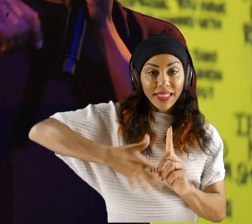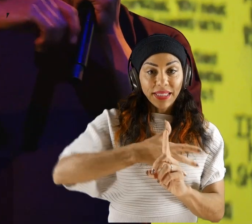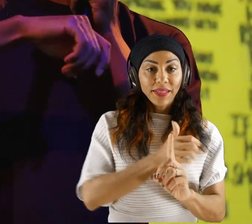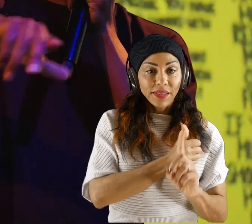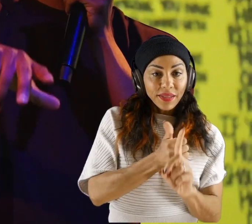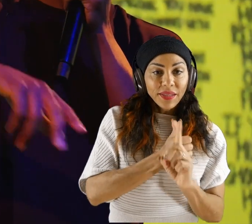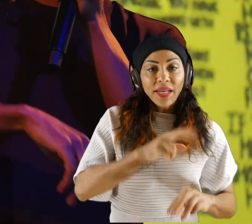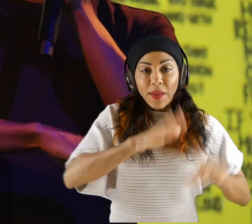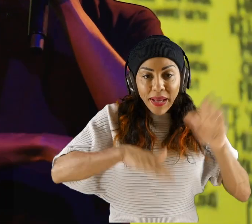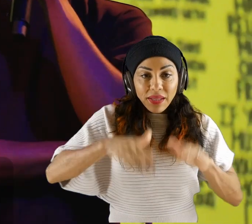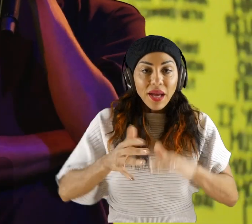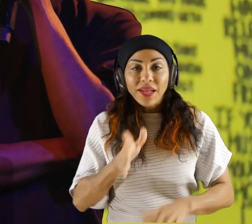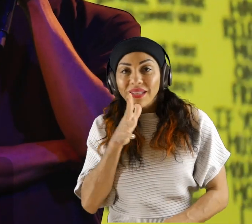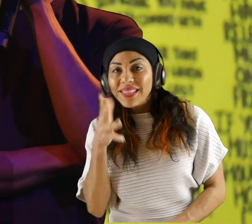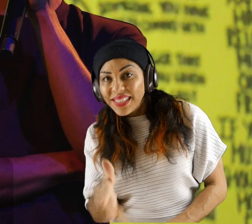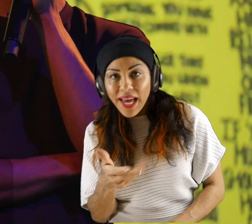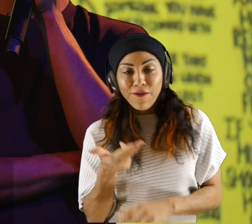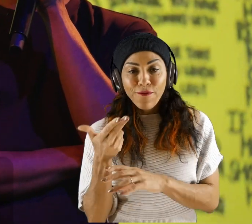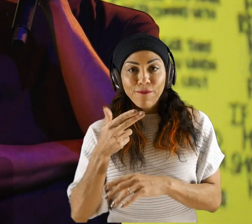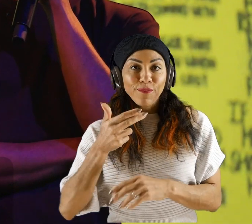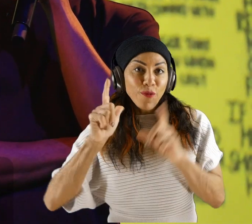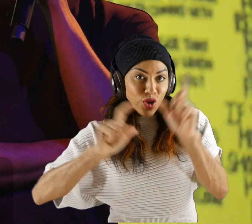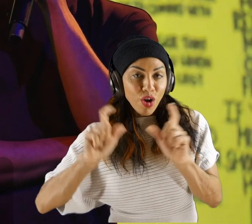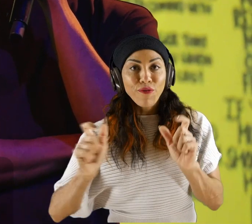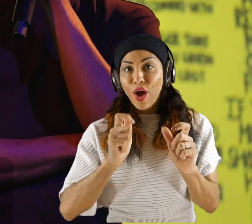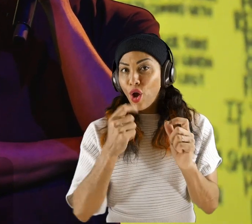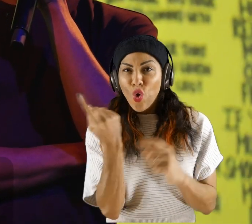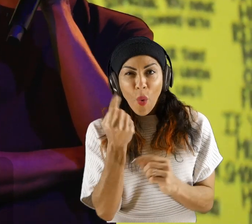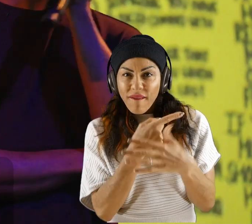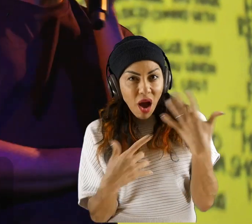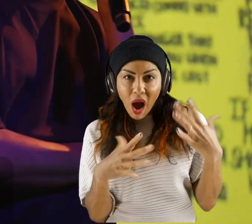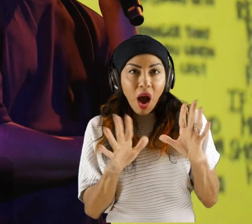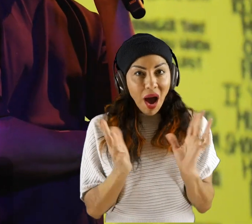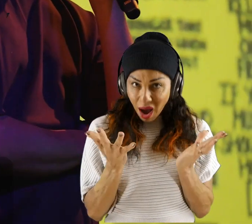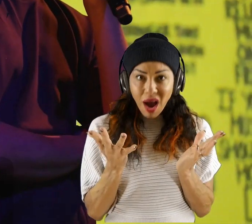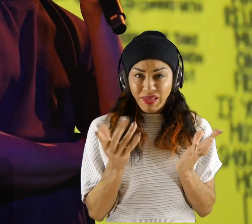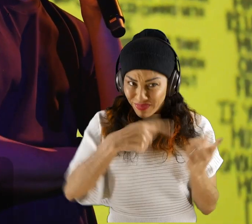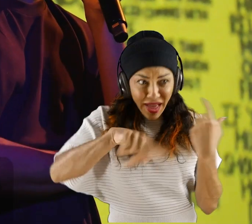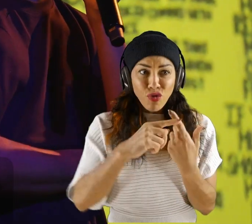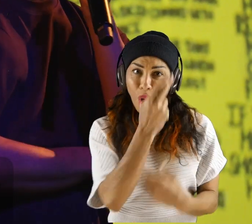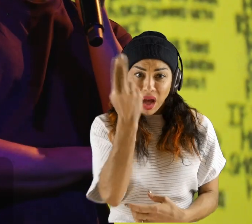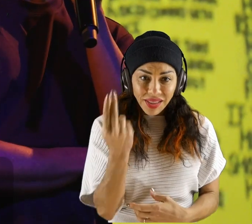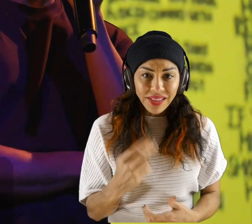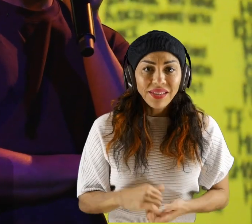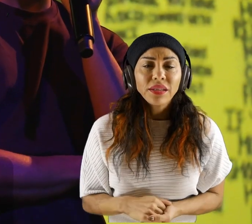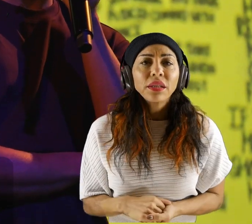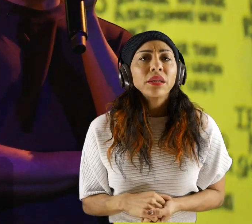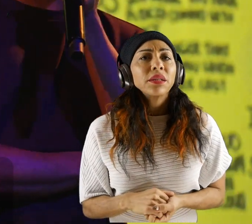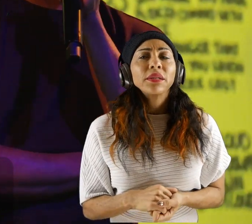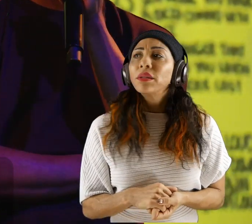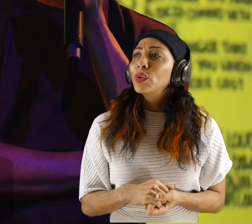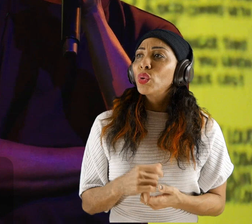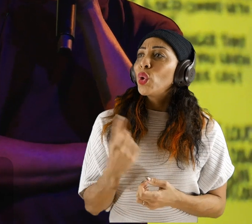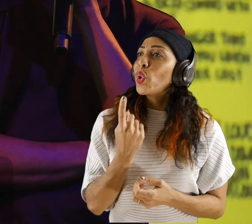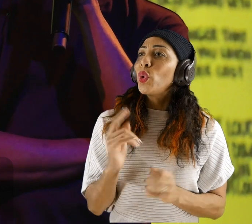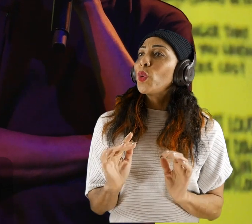or a sick photographer, or whatever it's going to be. So, yeah. Is there anyone in this room that does not